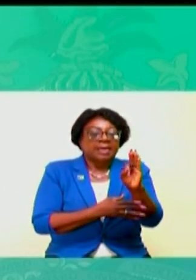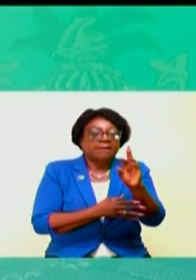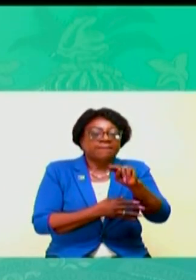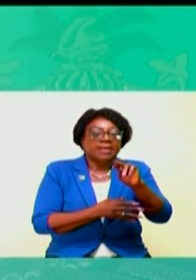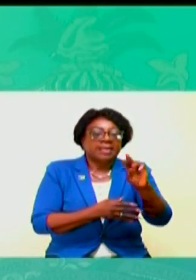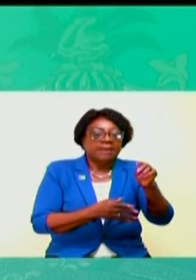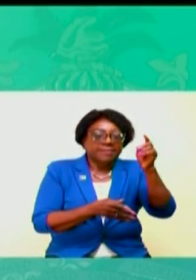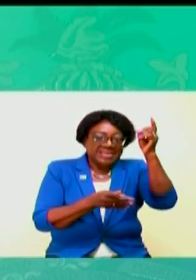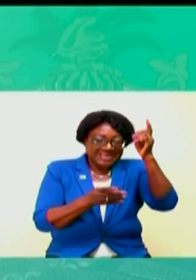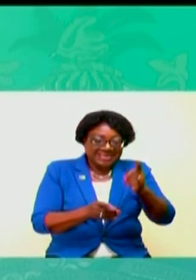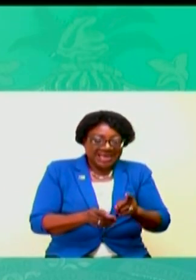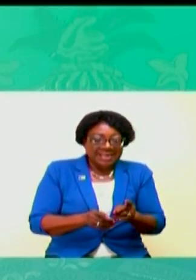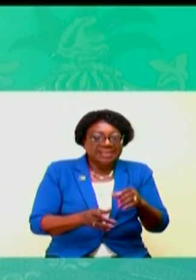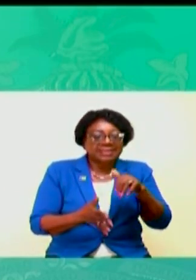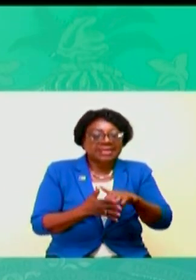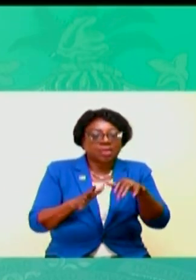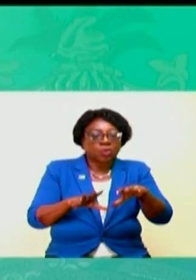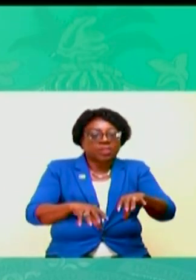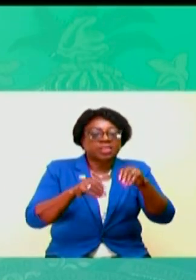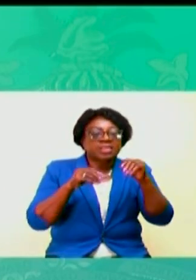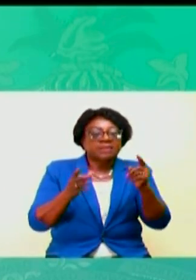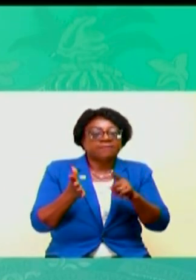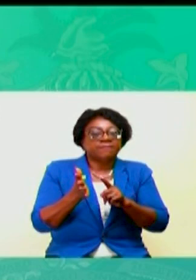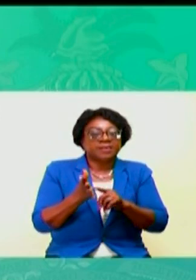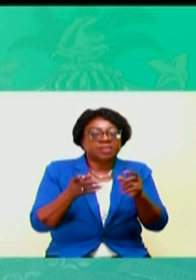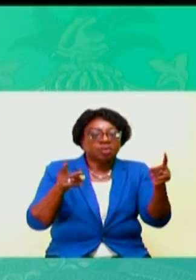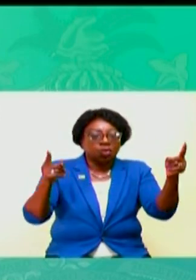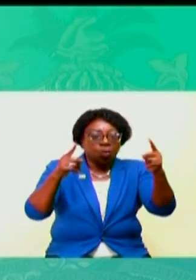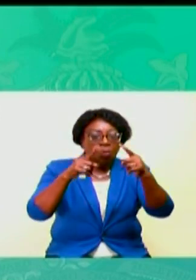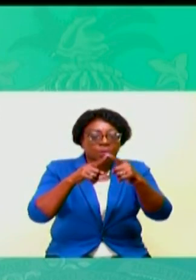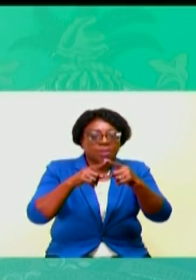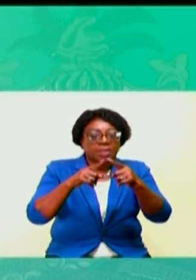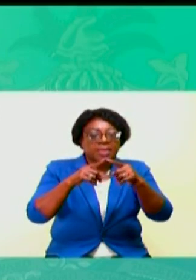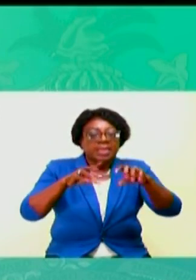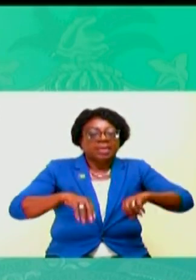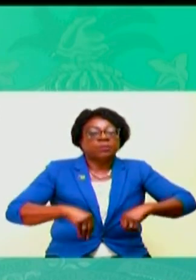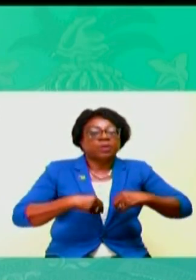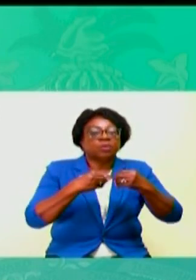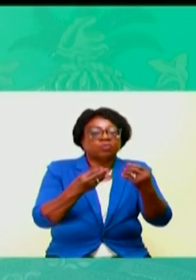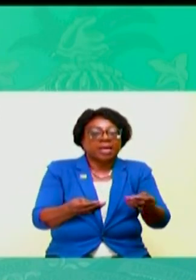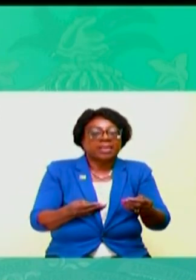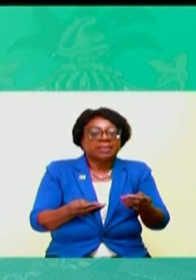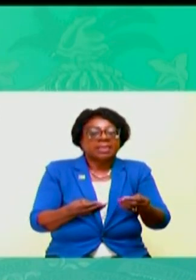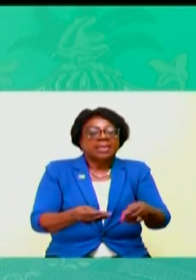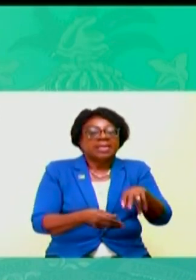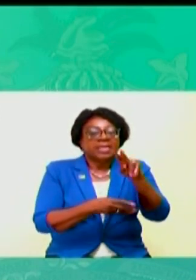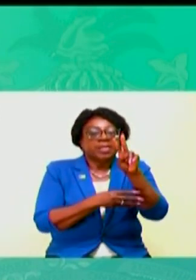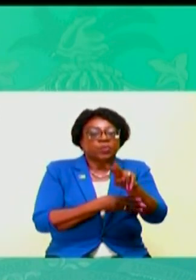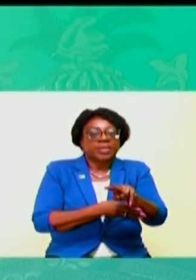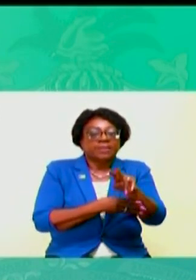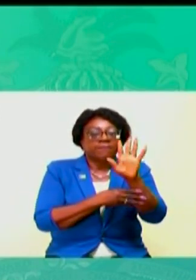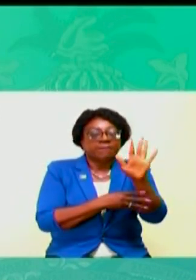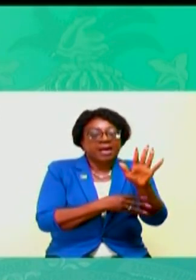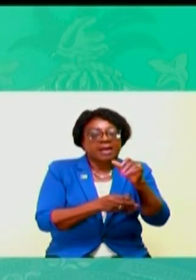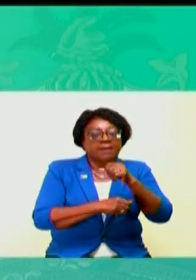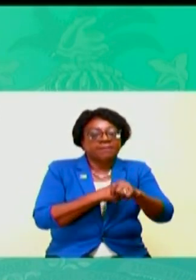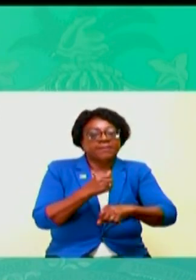decided that to achieve this goal, it would grant a 25-year lease